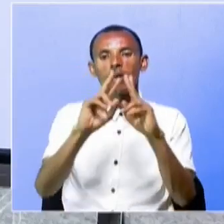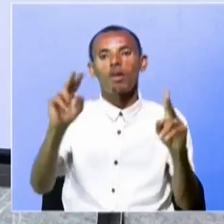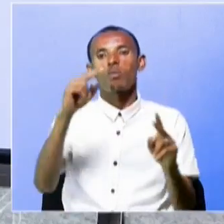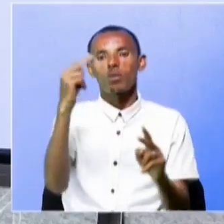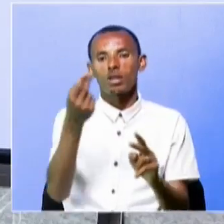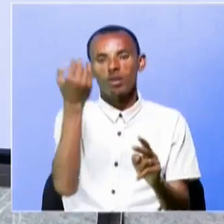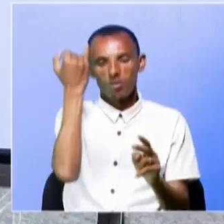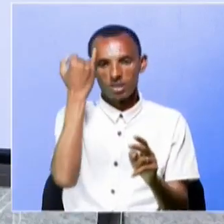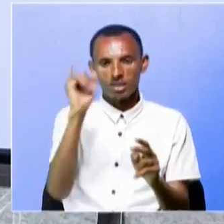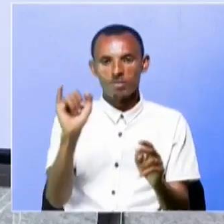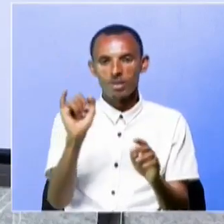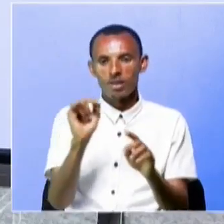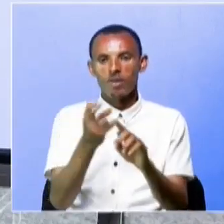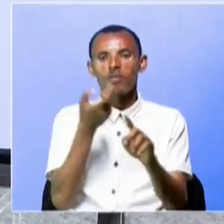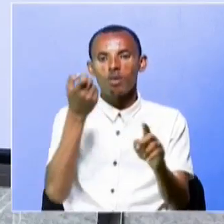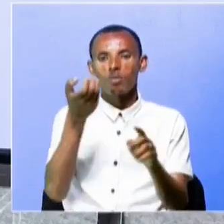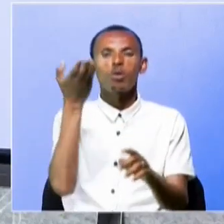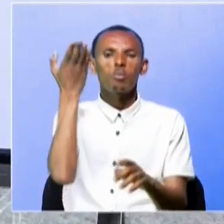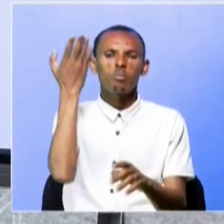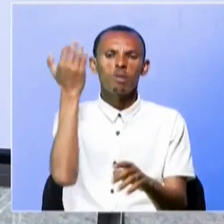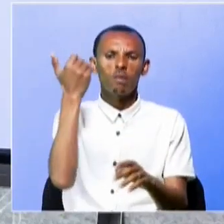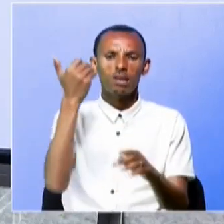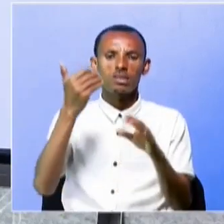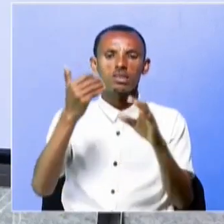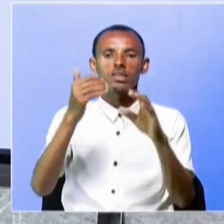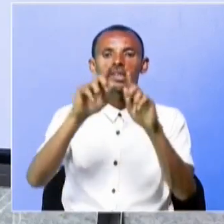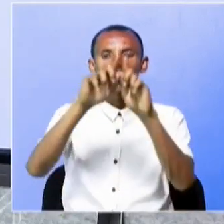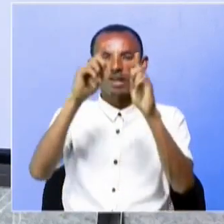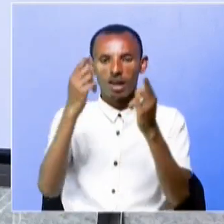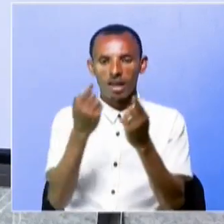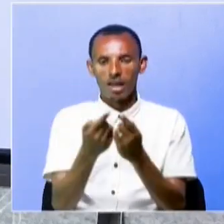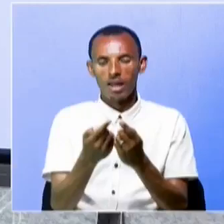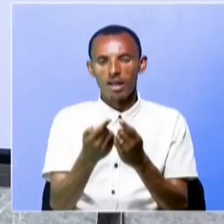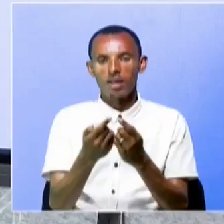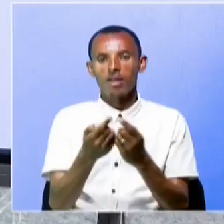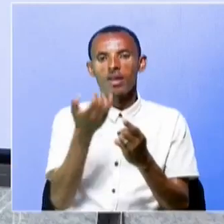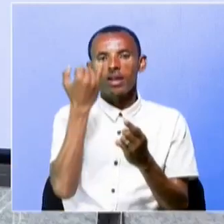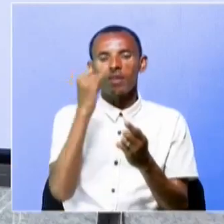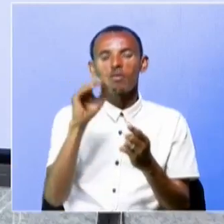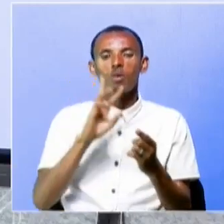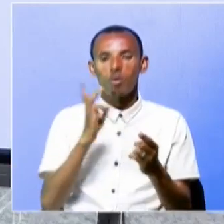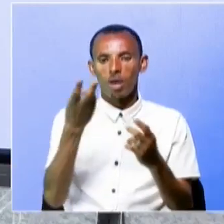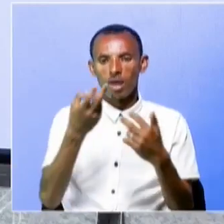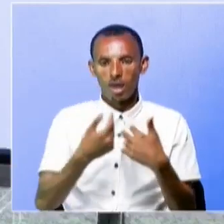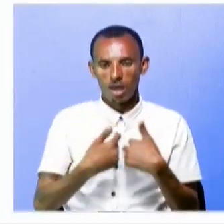important concepts from your previous grade level. If we have